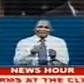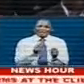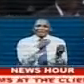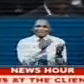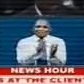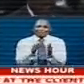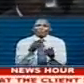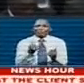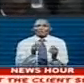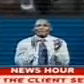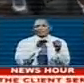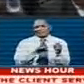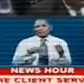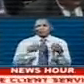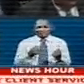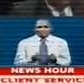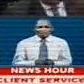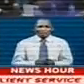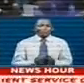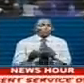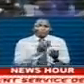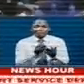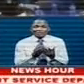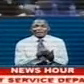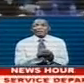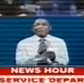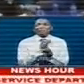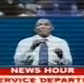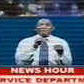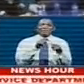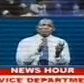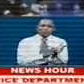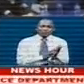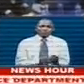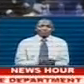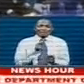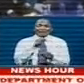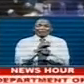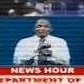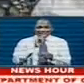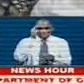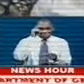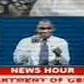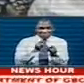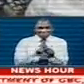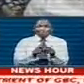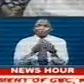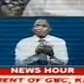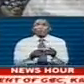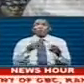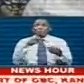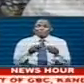their part of cost of educating the awards, irrespective of the free SHS. He entreated government to address